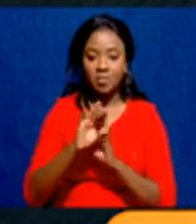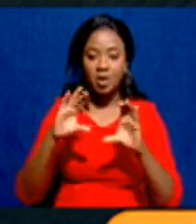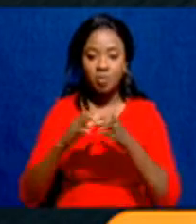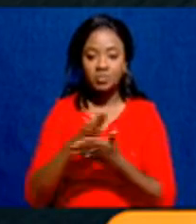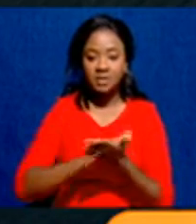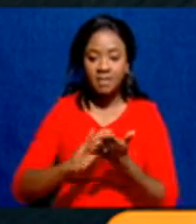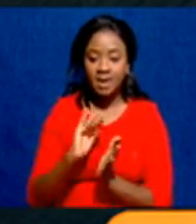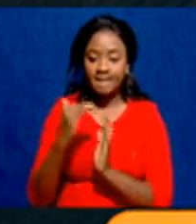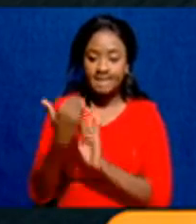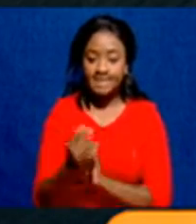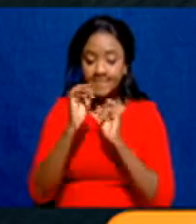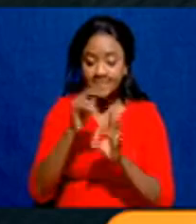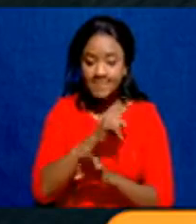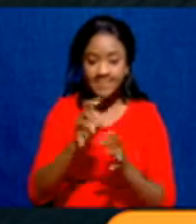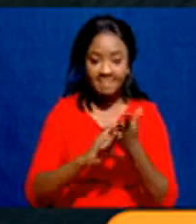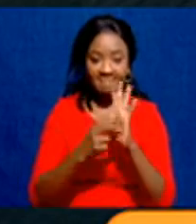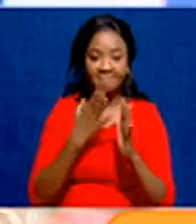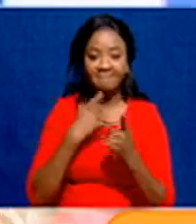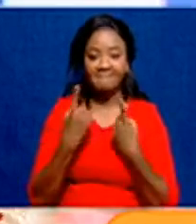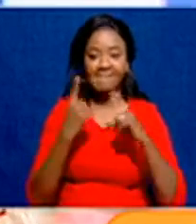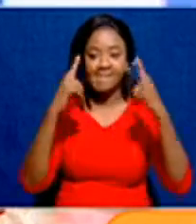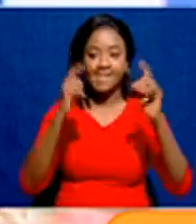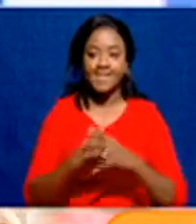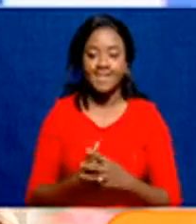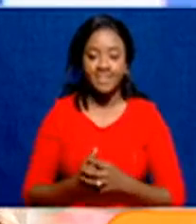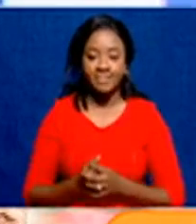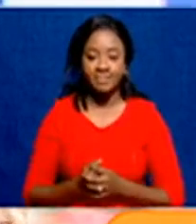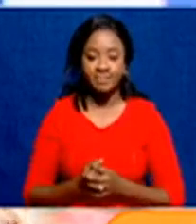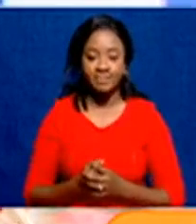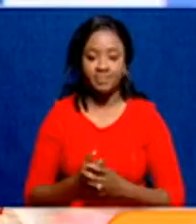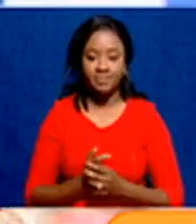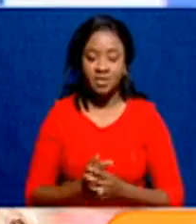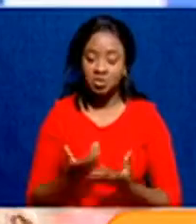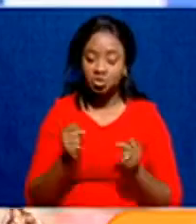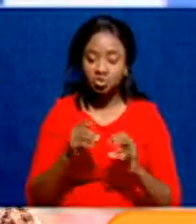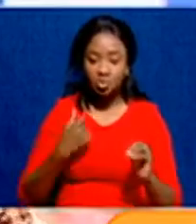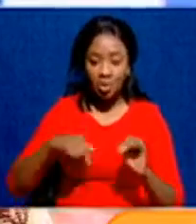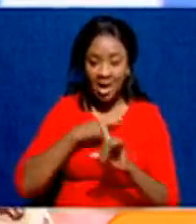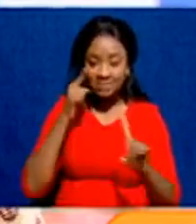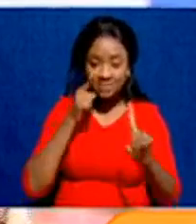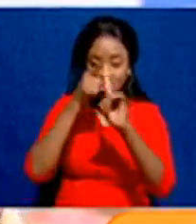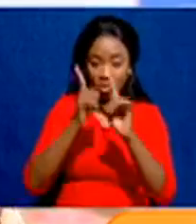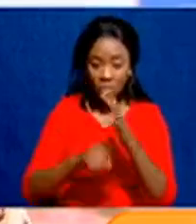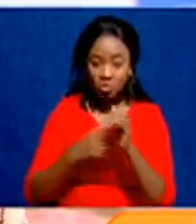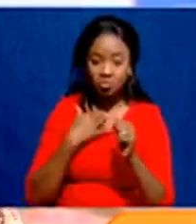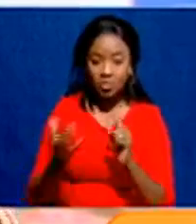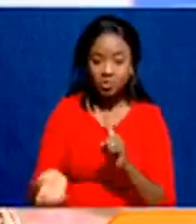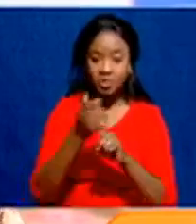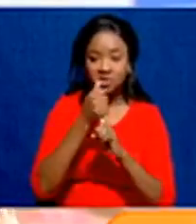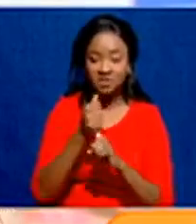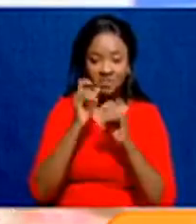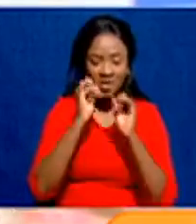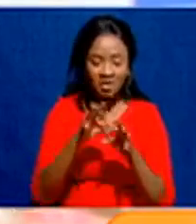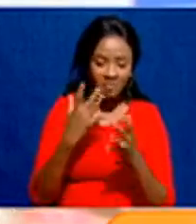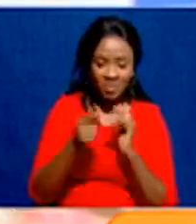if the project is to succeed. Trust is ultimately what you're trying to achieve. And if there's that air of suspicion, I'm